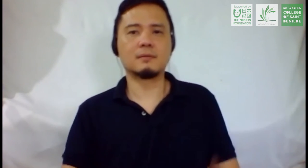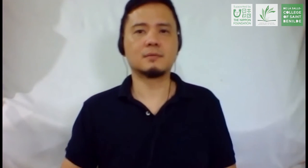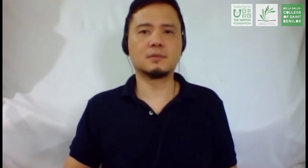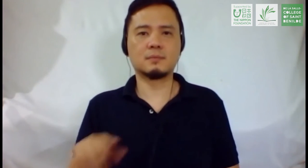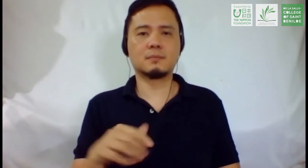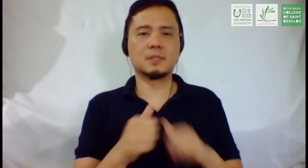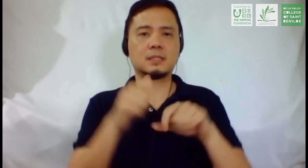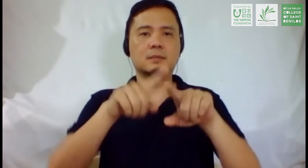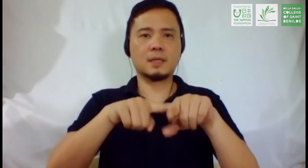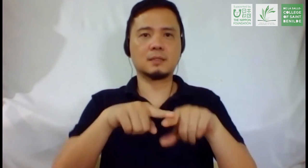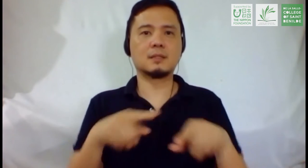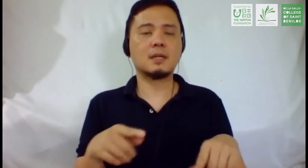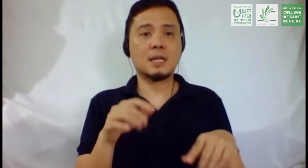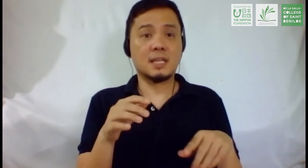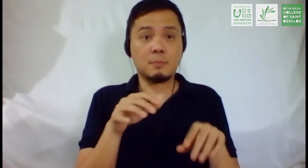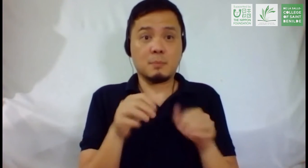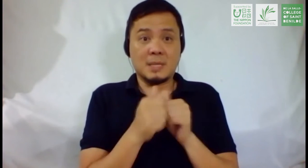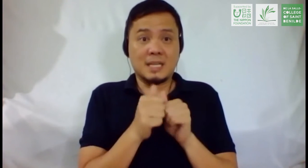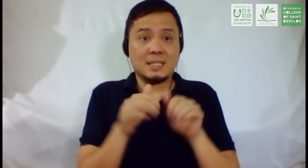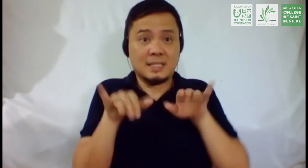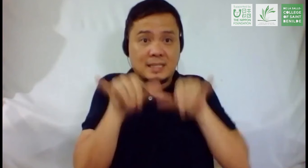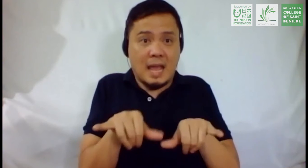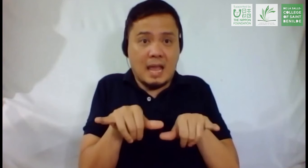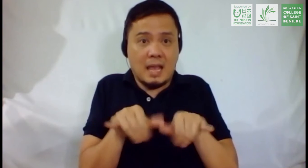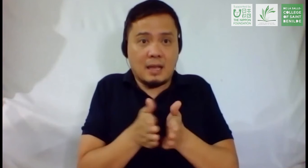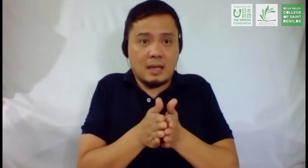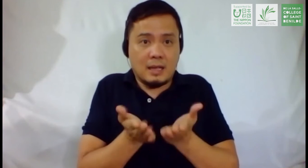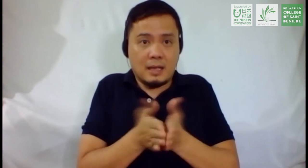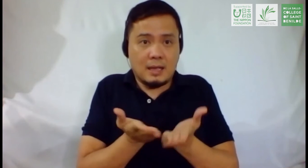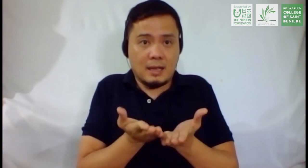Is it staying in the same place, or is it